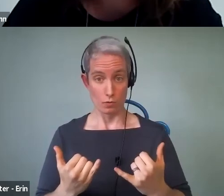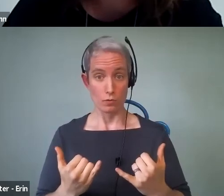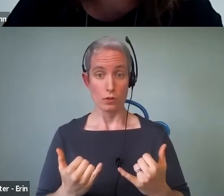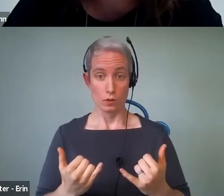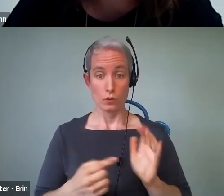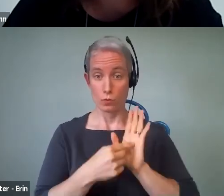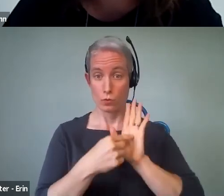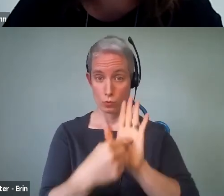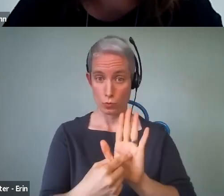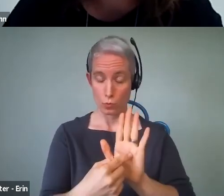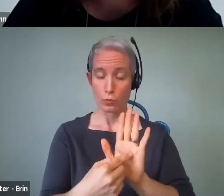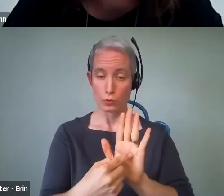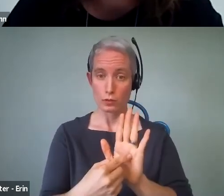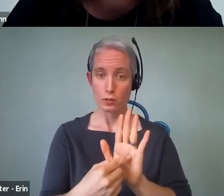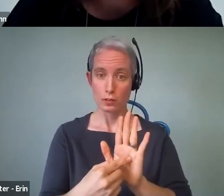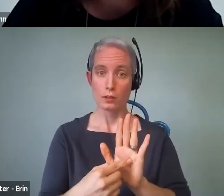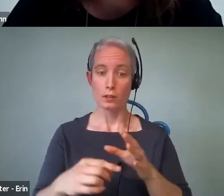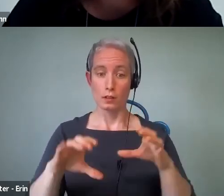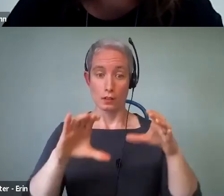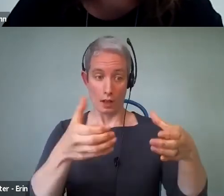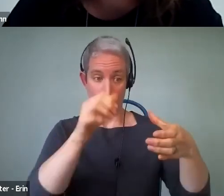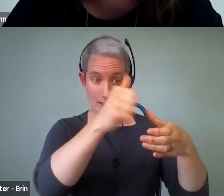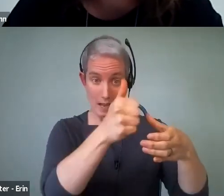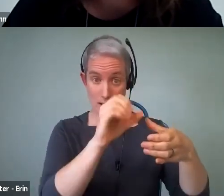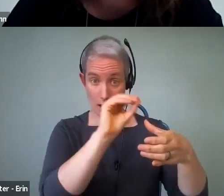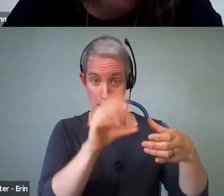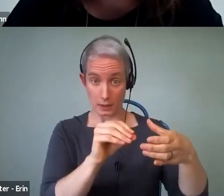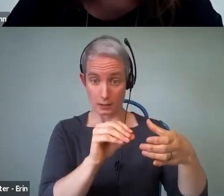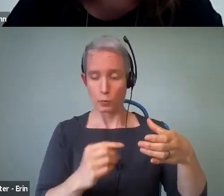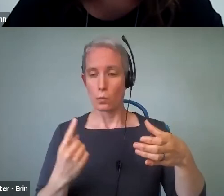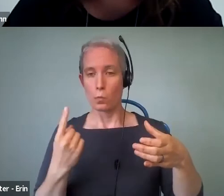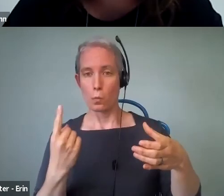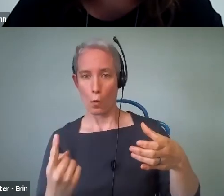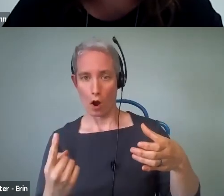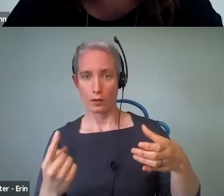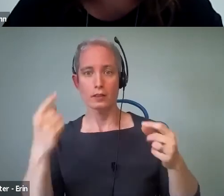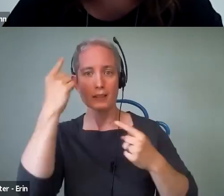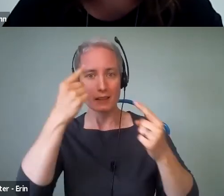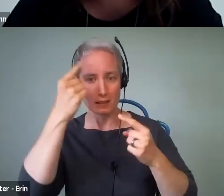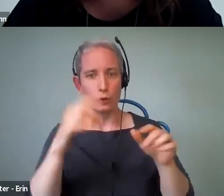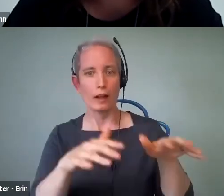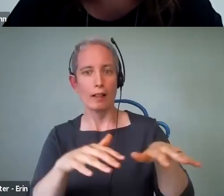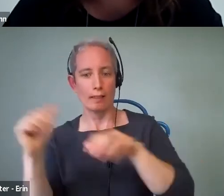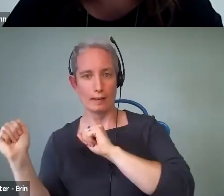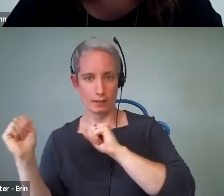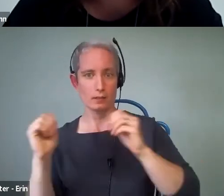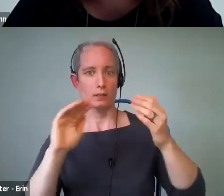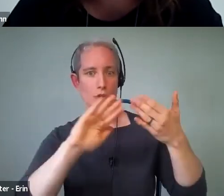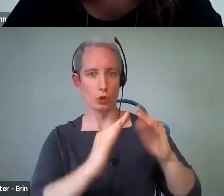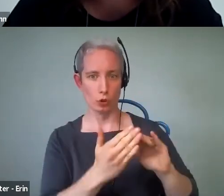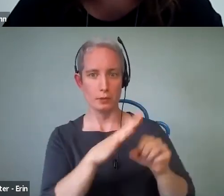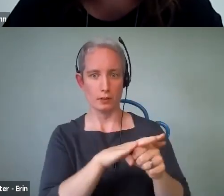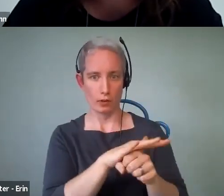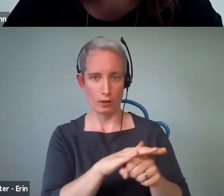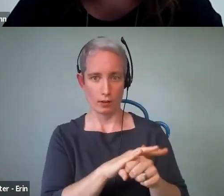10 companies are considering leaving high density urban cores. So that's only 10%. However, a